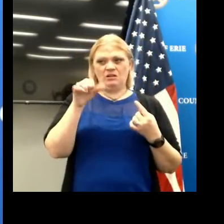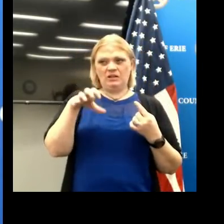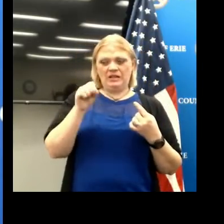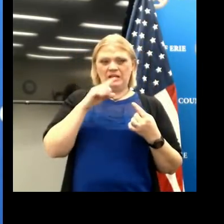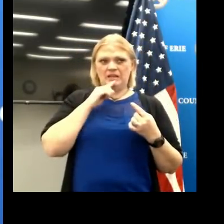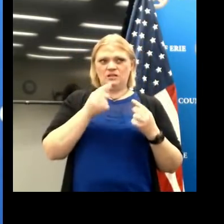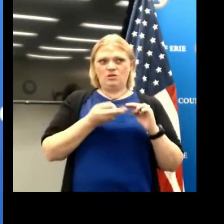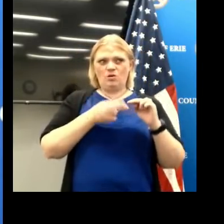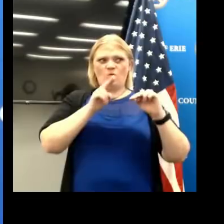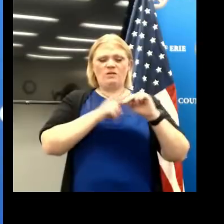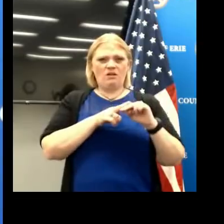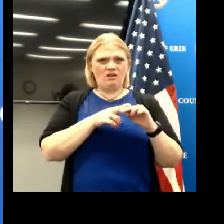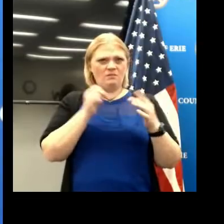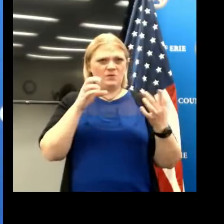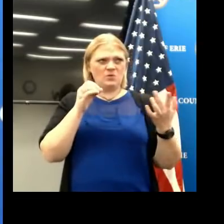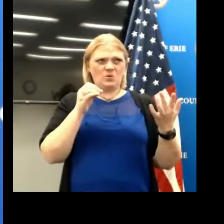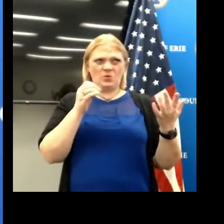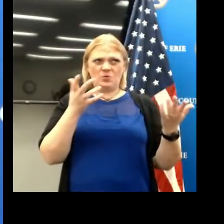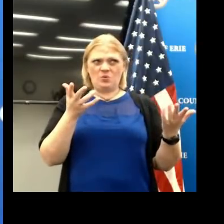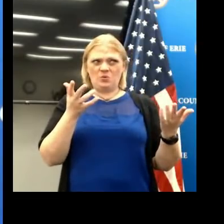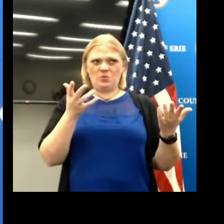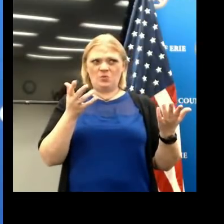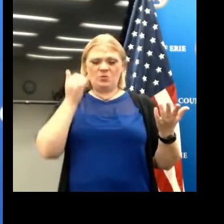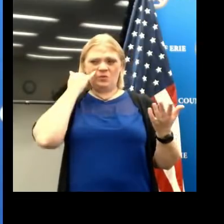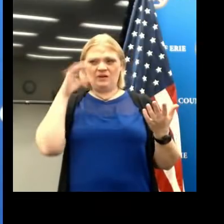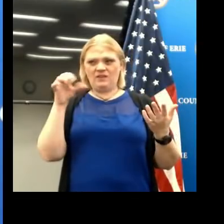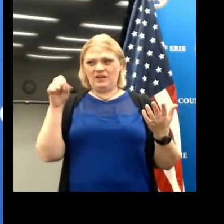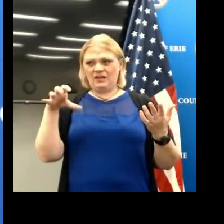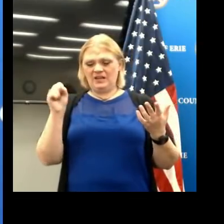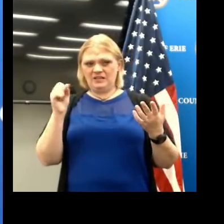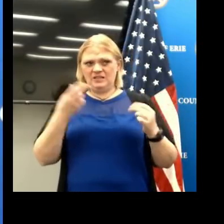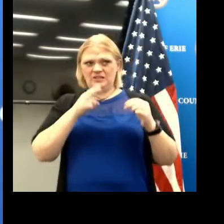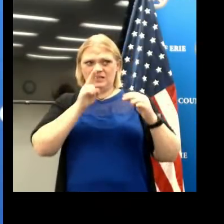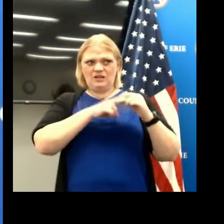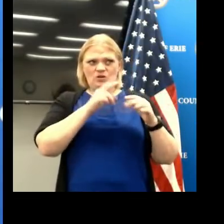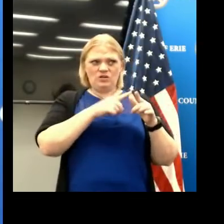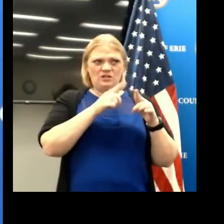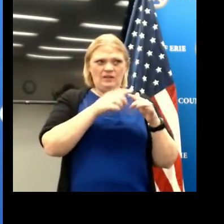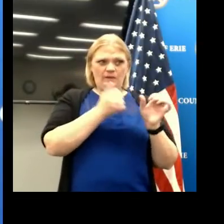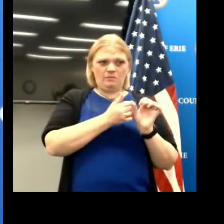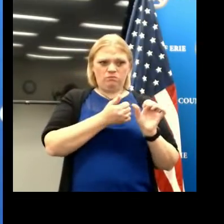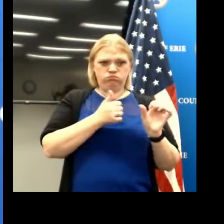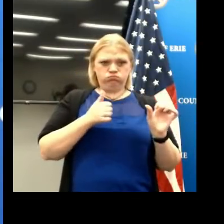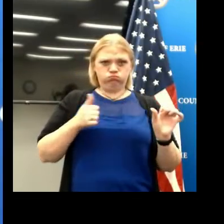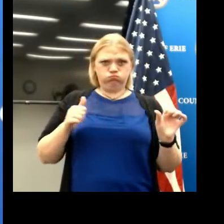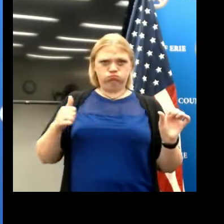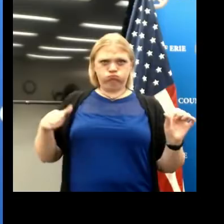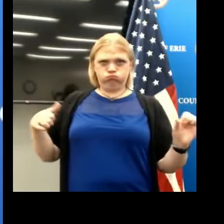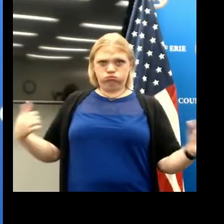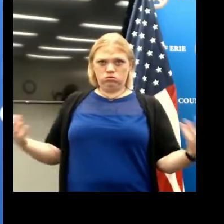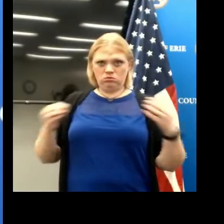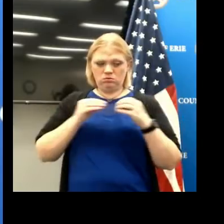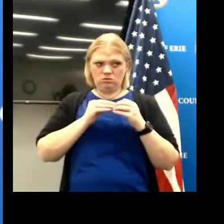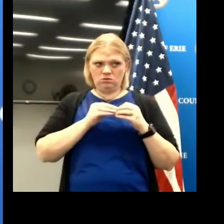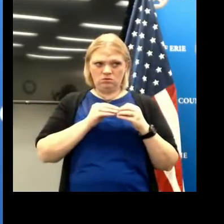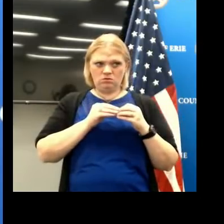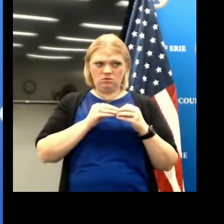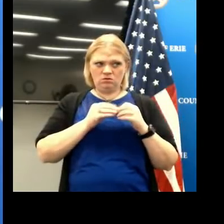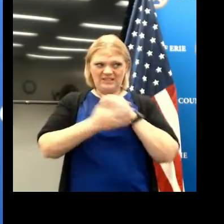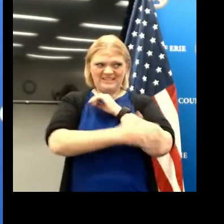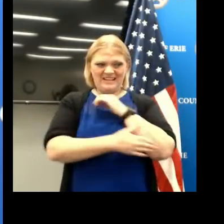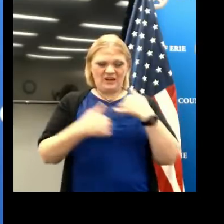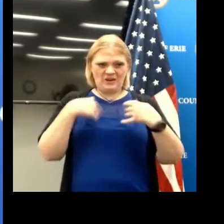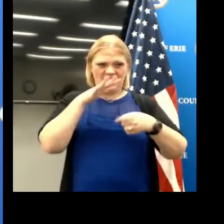So conceivably, I assume as cases continue to increase, that lag will grow more and more. Does the county have